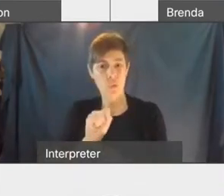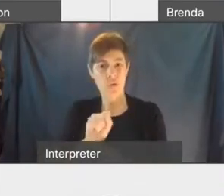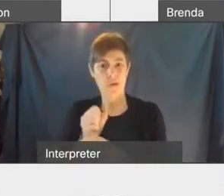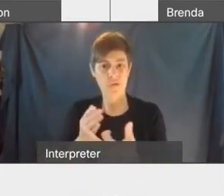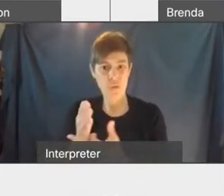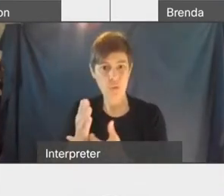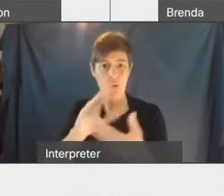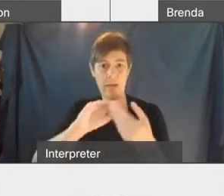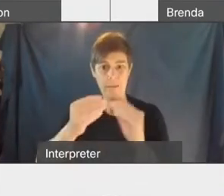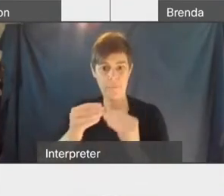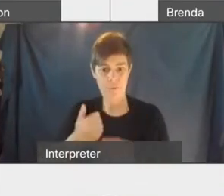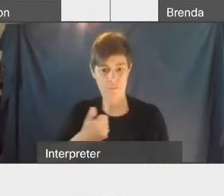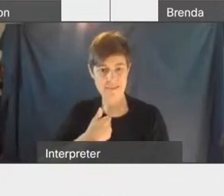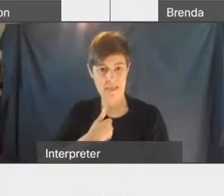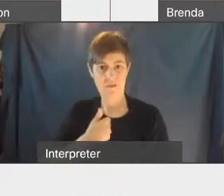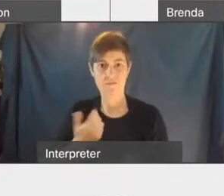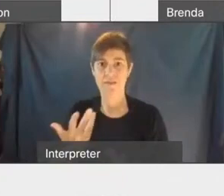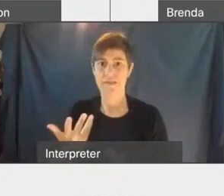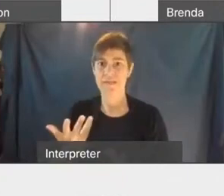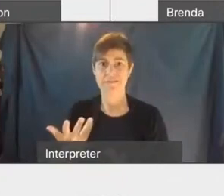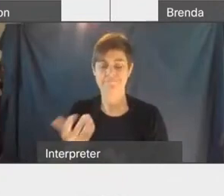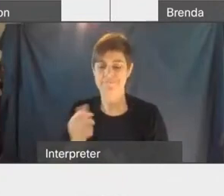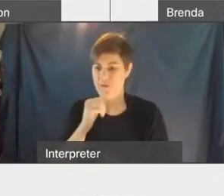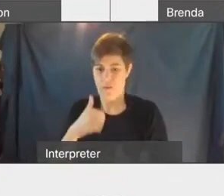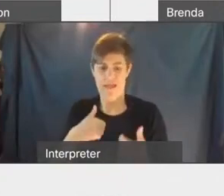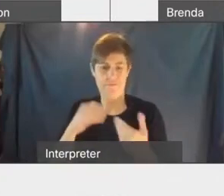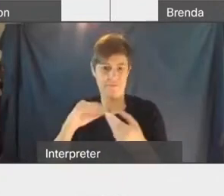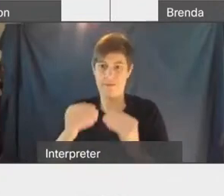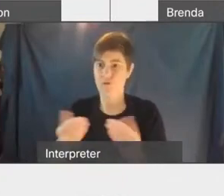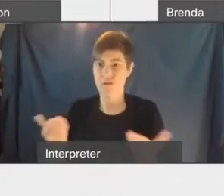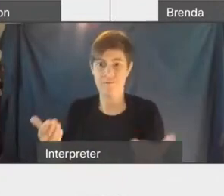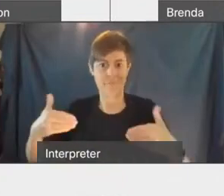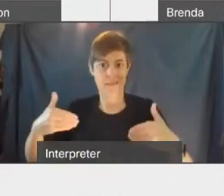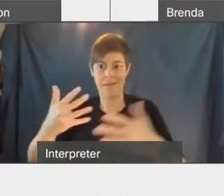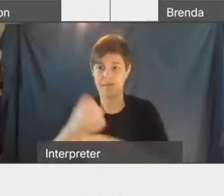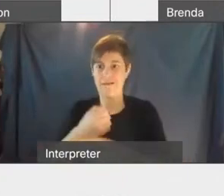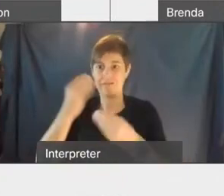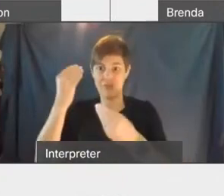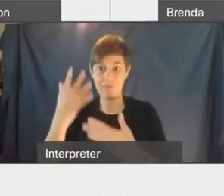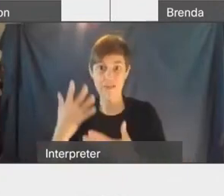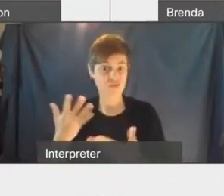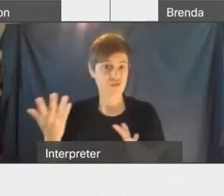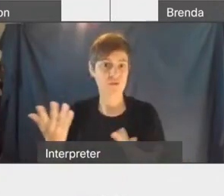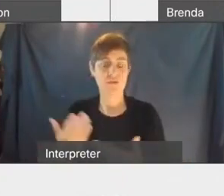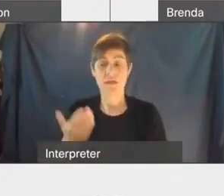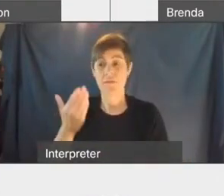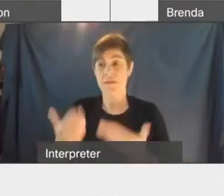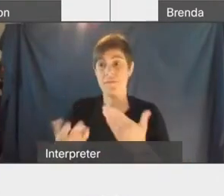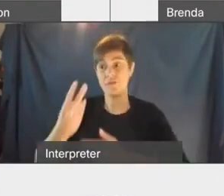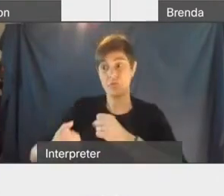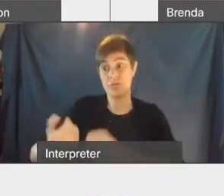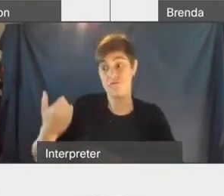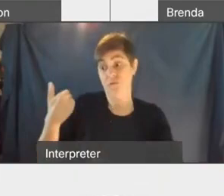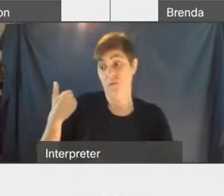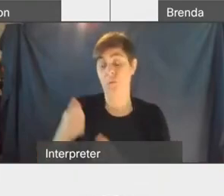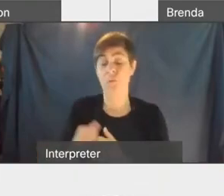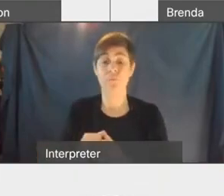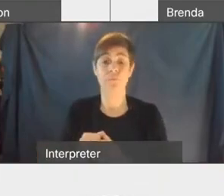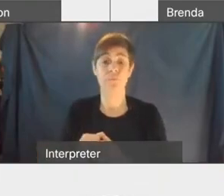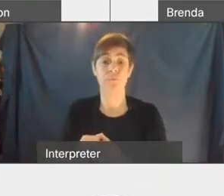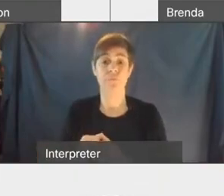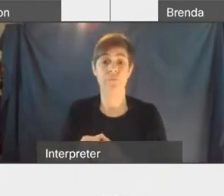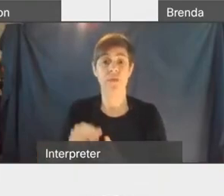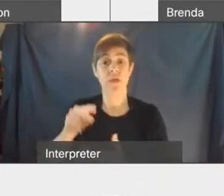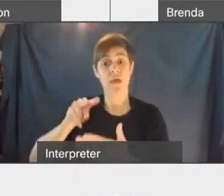through numbers myself, and I just don't have them. Recently, maybe 2 years ago, I read that in